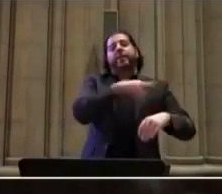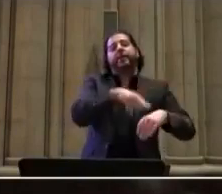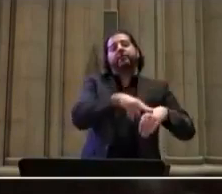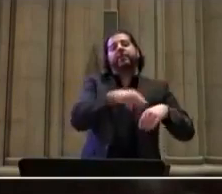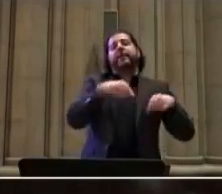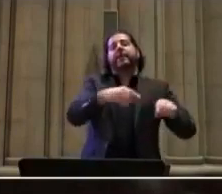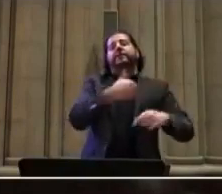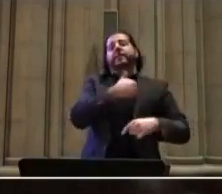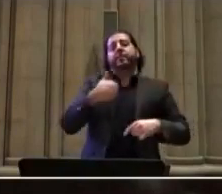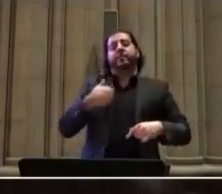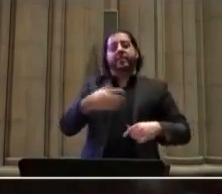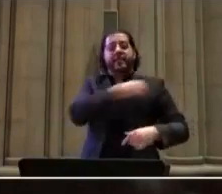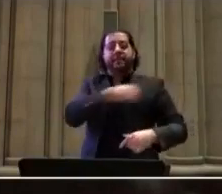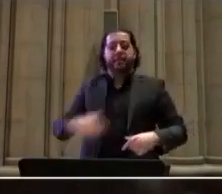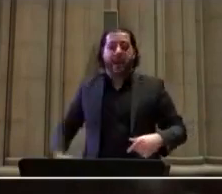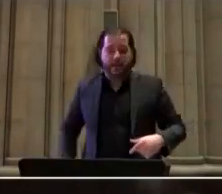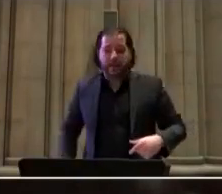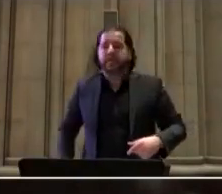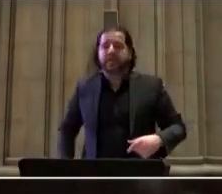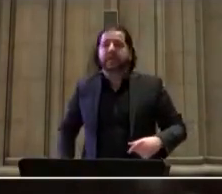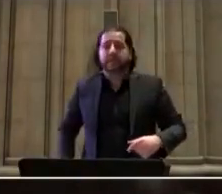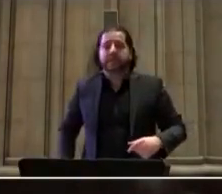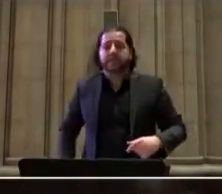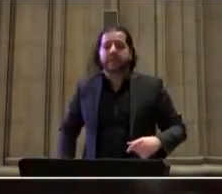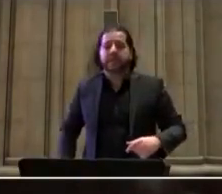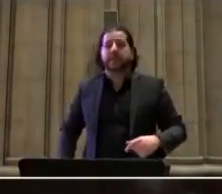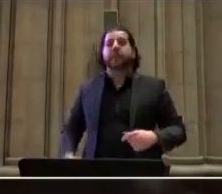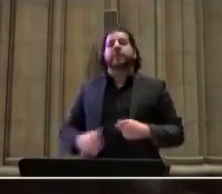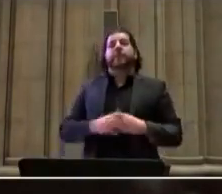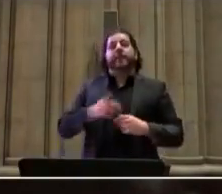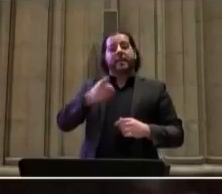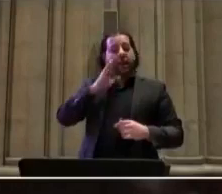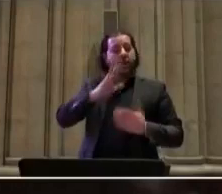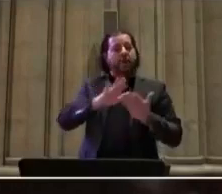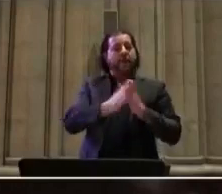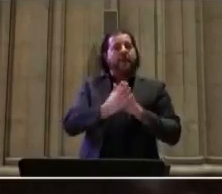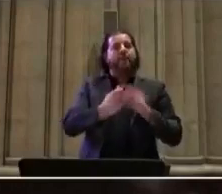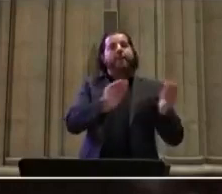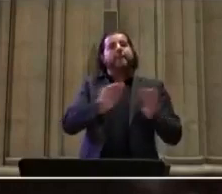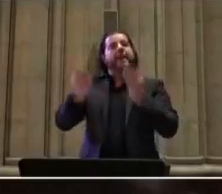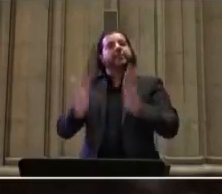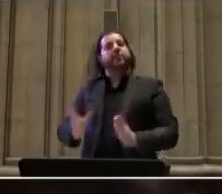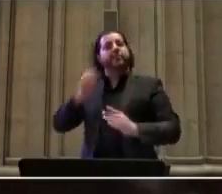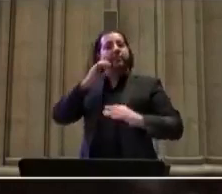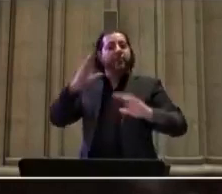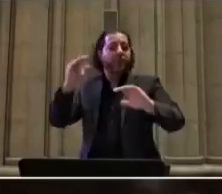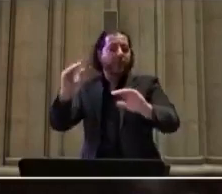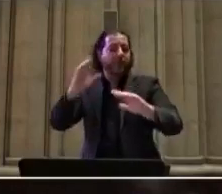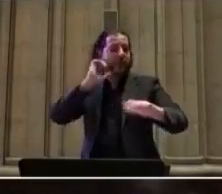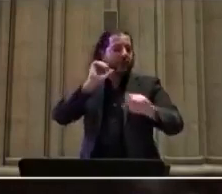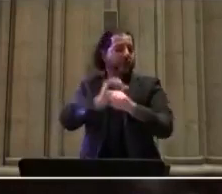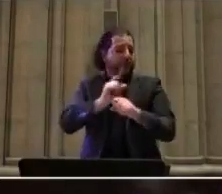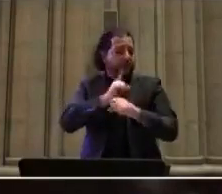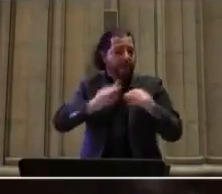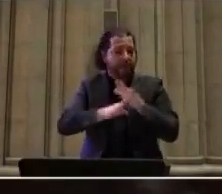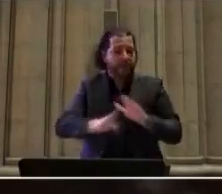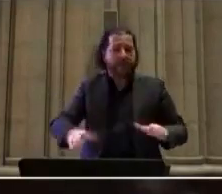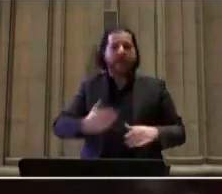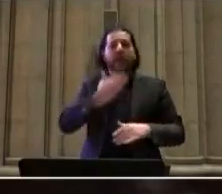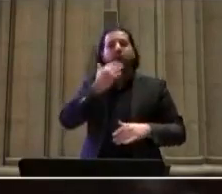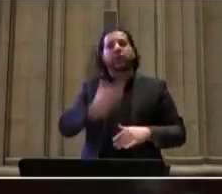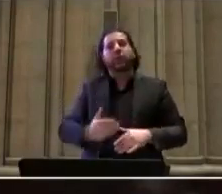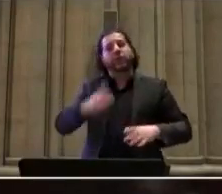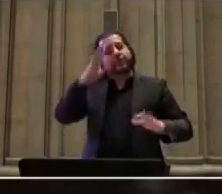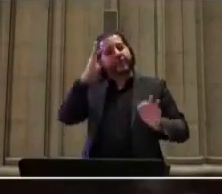as members of the diplomatic corps, that they may be ambassadors of hope, working for peace and goodwill among